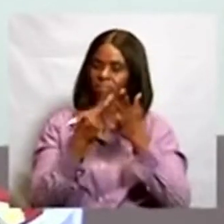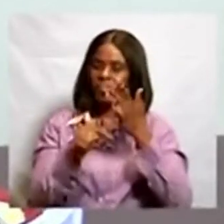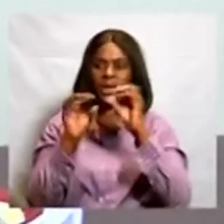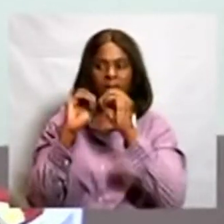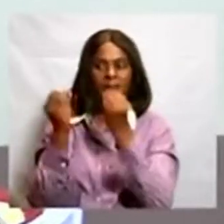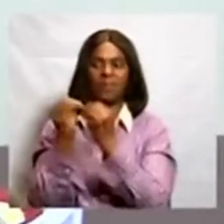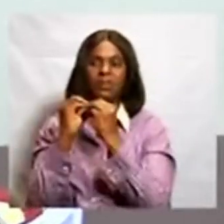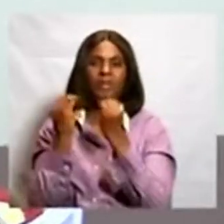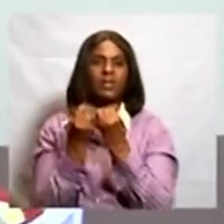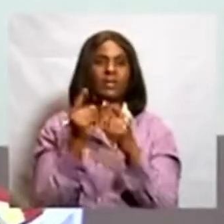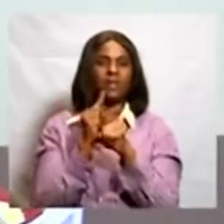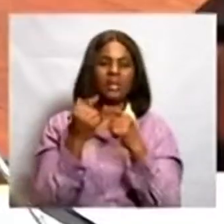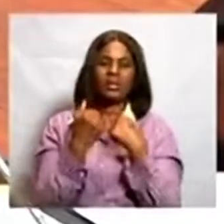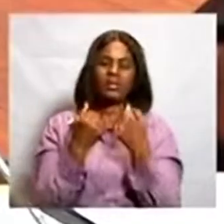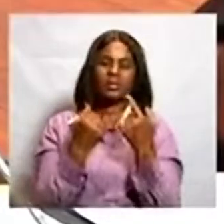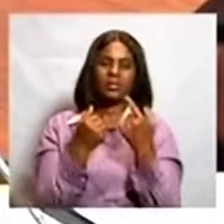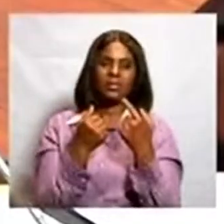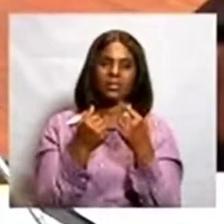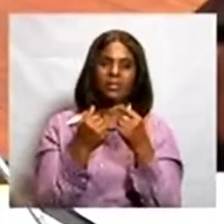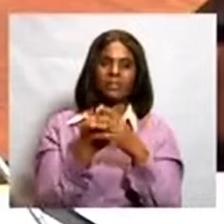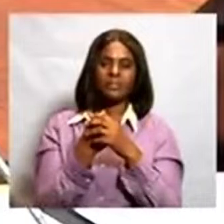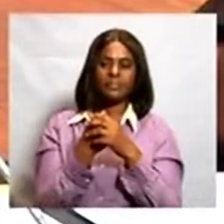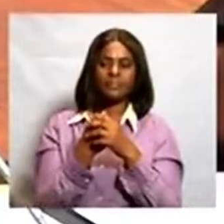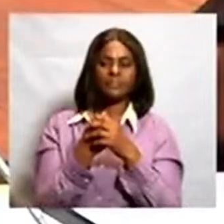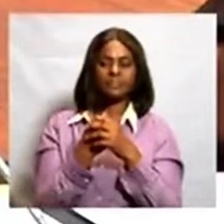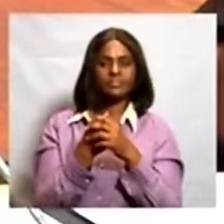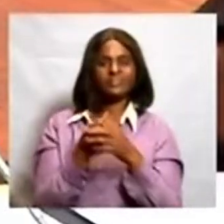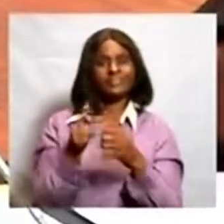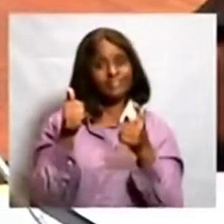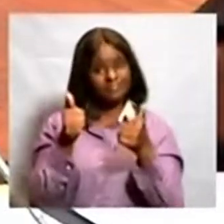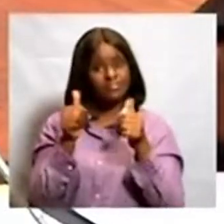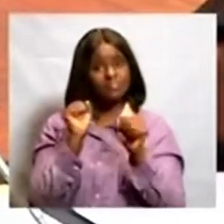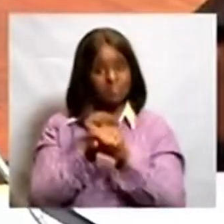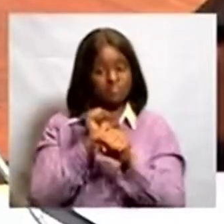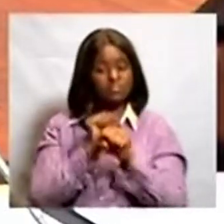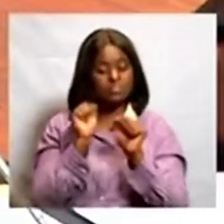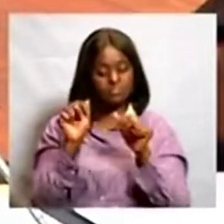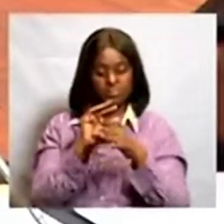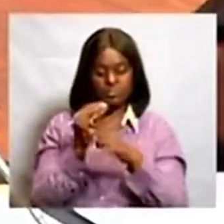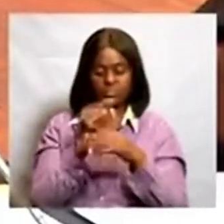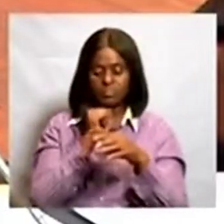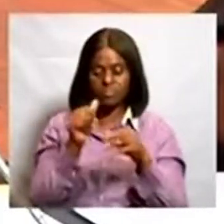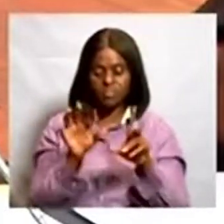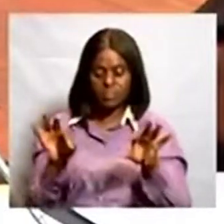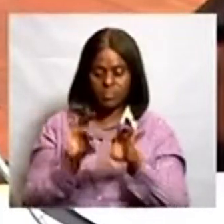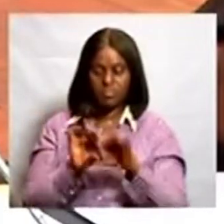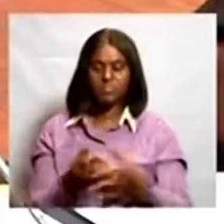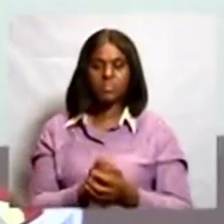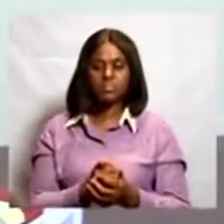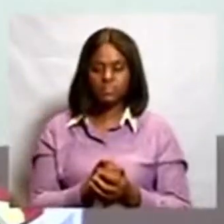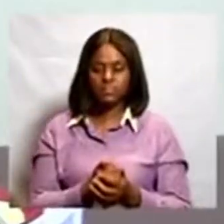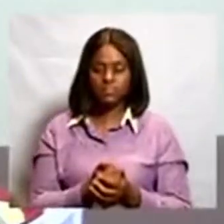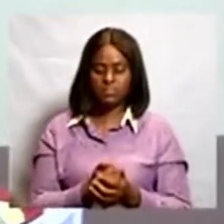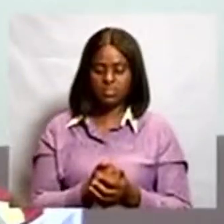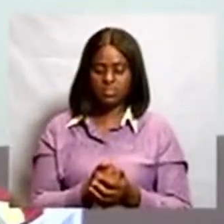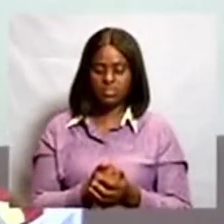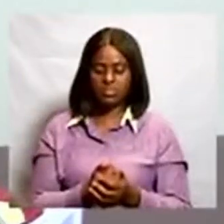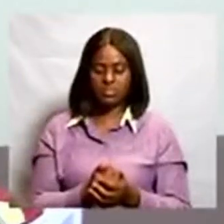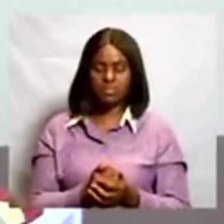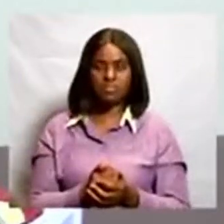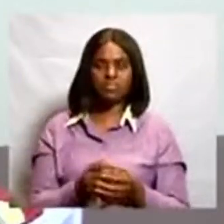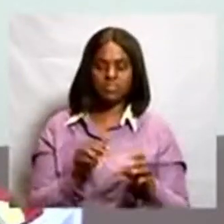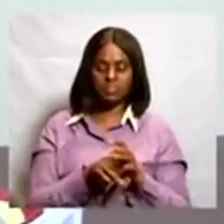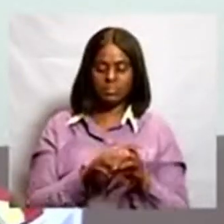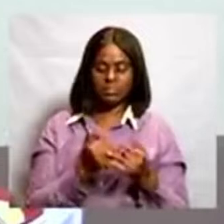just having 1 member. They have been crying. Is it feasible or you think it's not necessary to have them? Chair, actually in the current